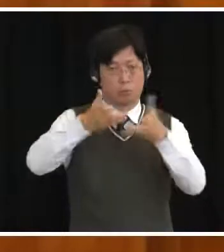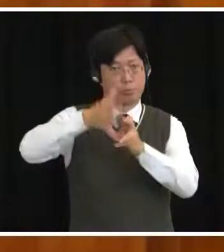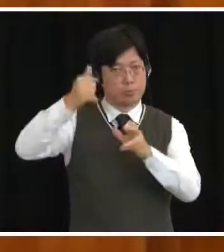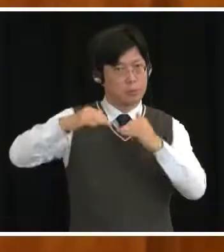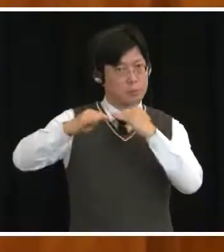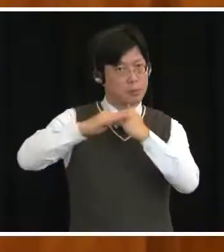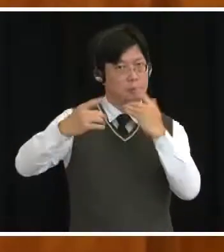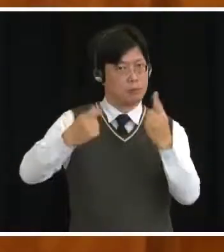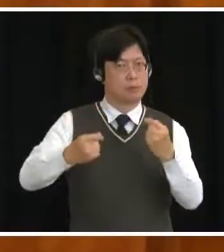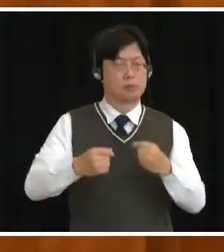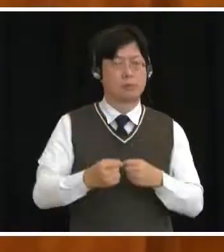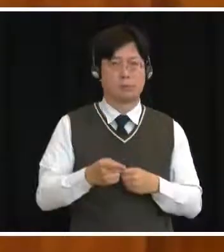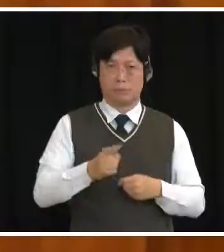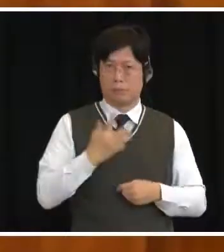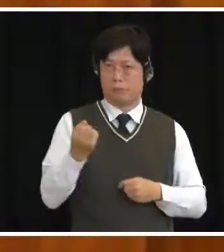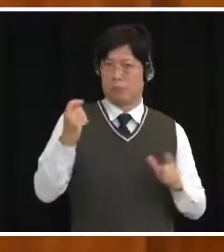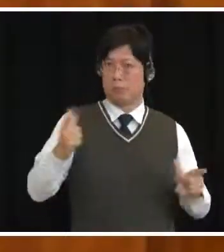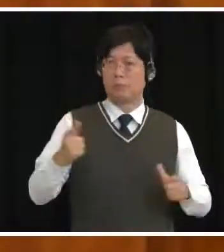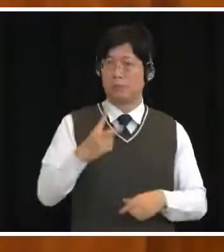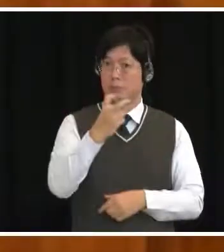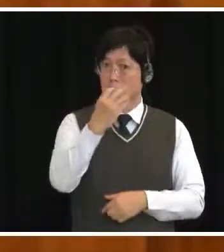So,